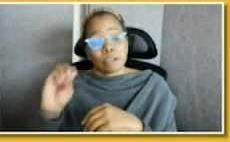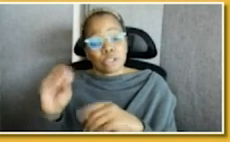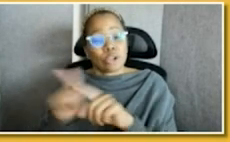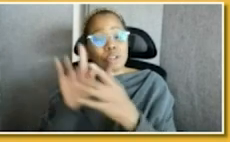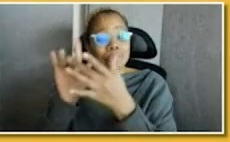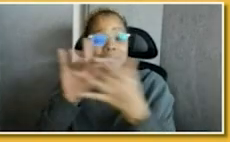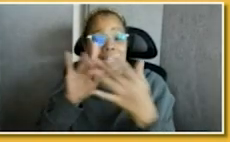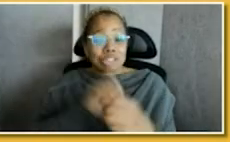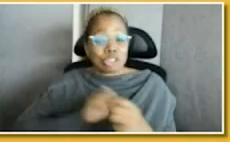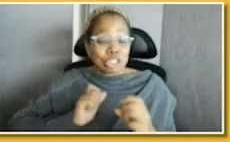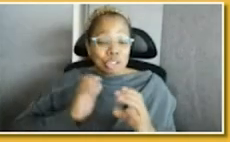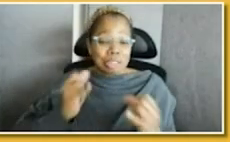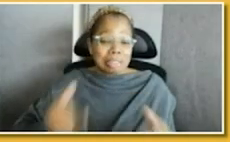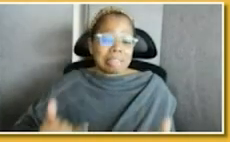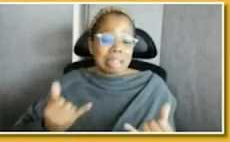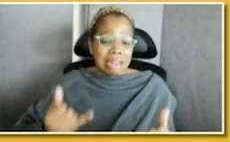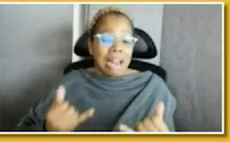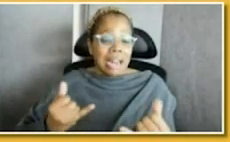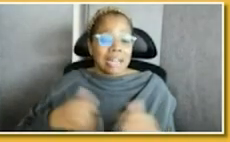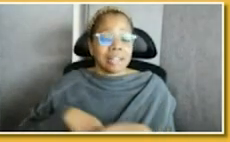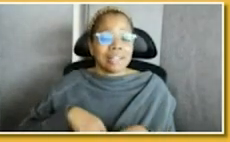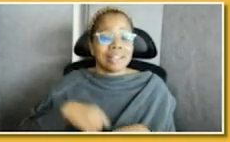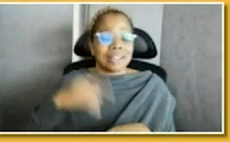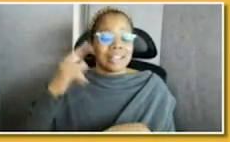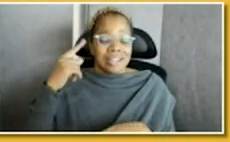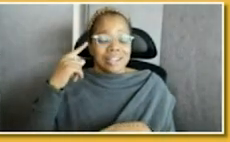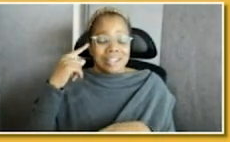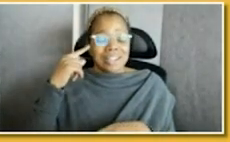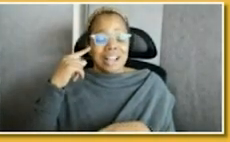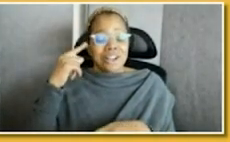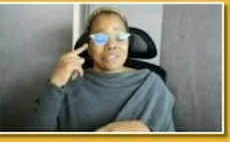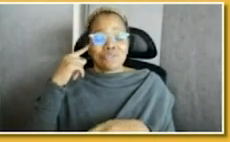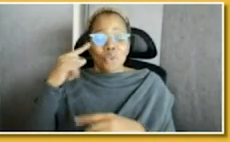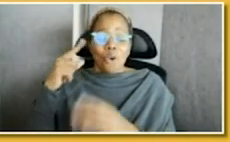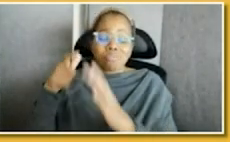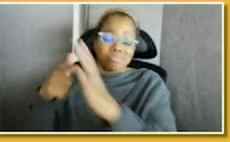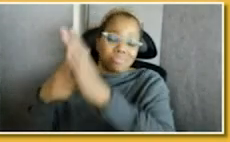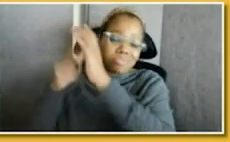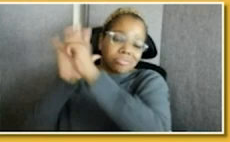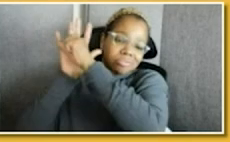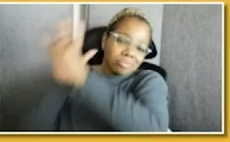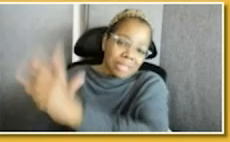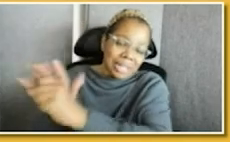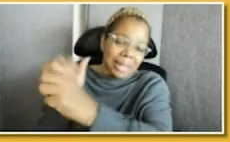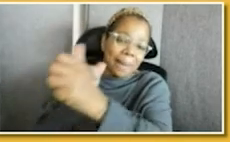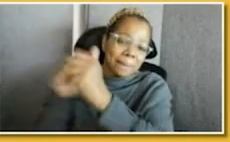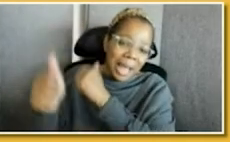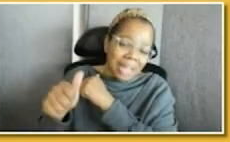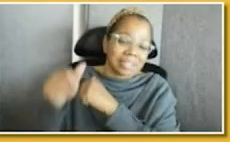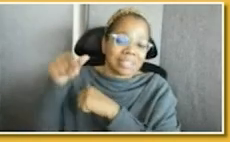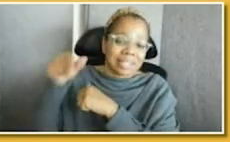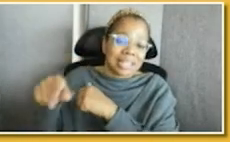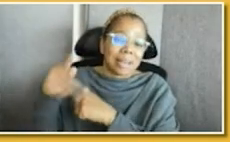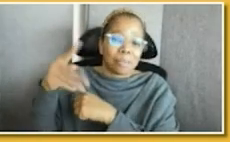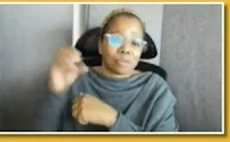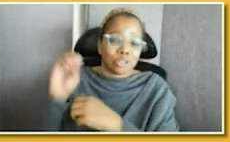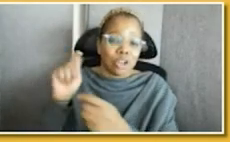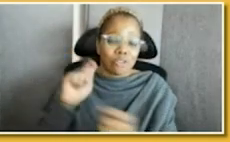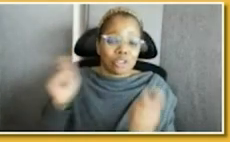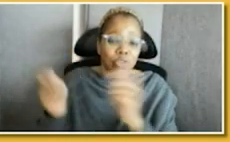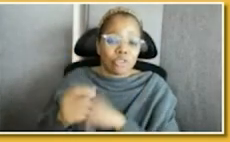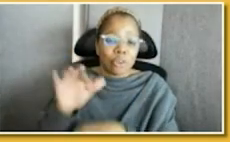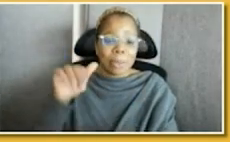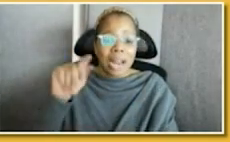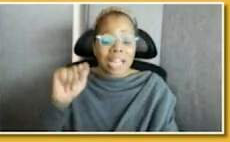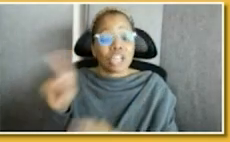today to demand that they pass the Postal Service Reform Act. And keep an eye on your email inboxes to continue to mobilize with courage to make